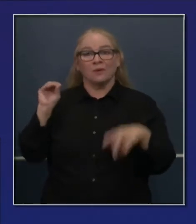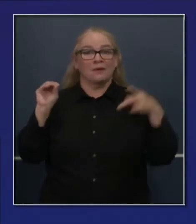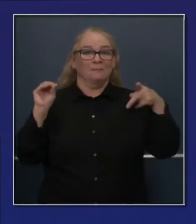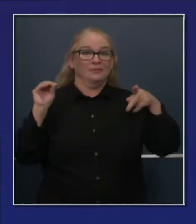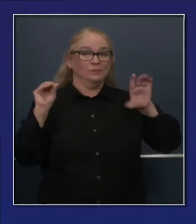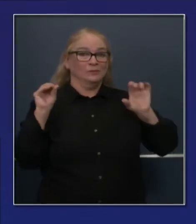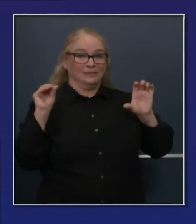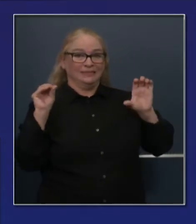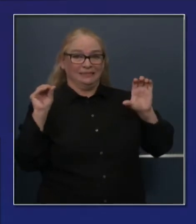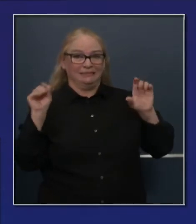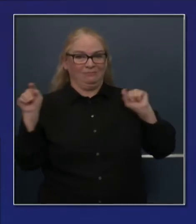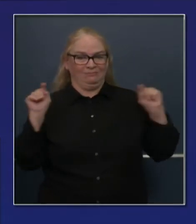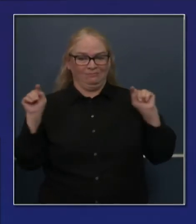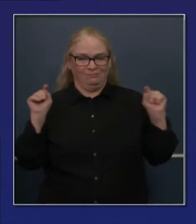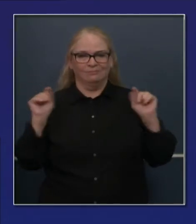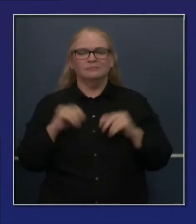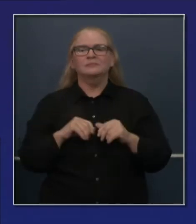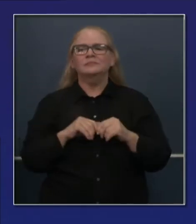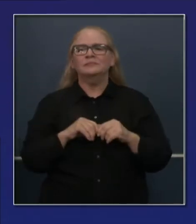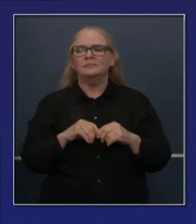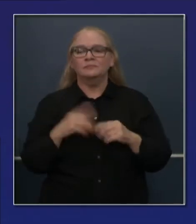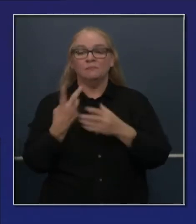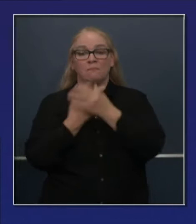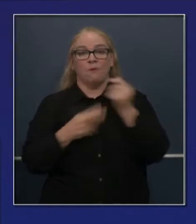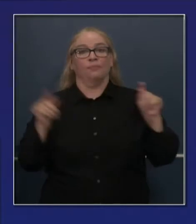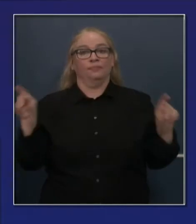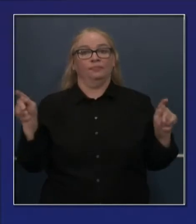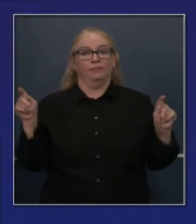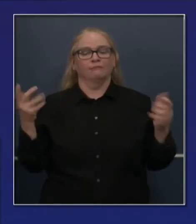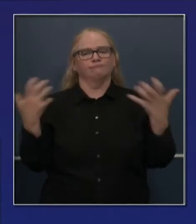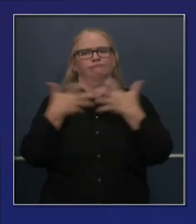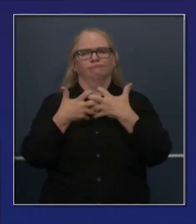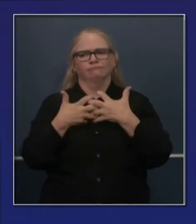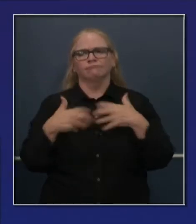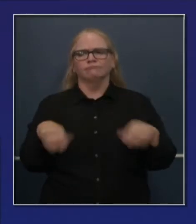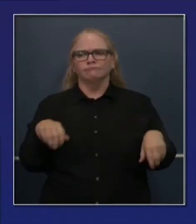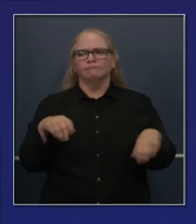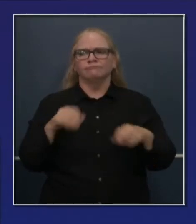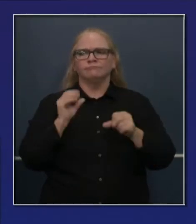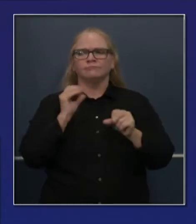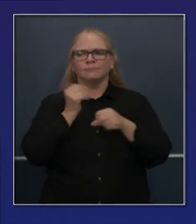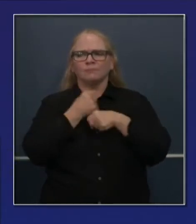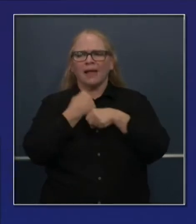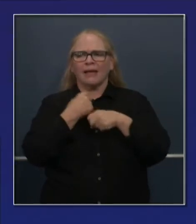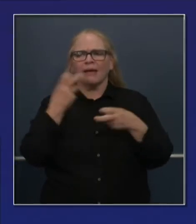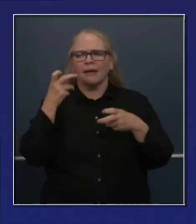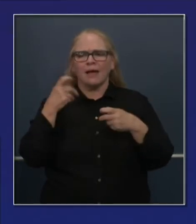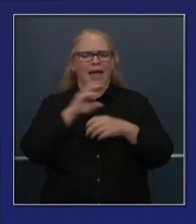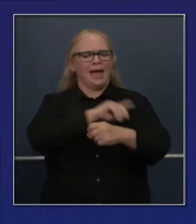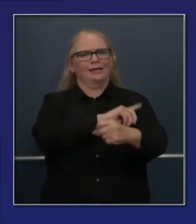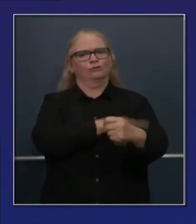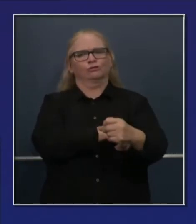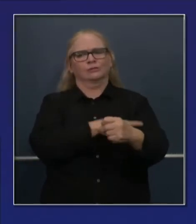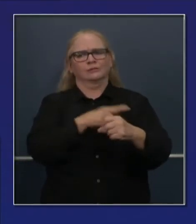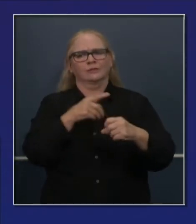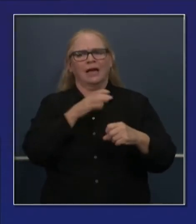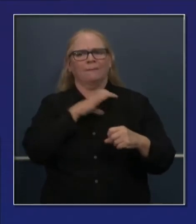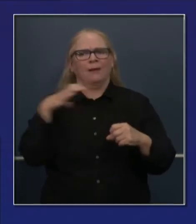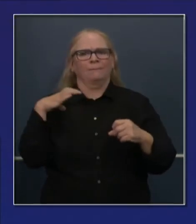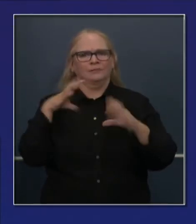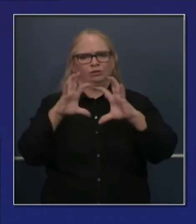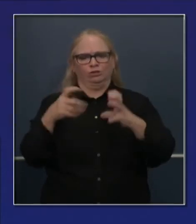Commission. Energy Commission, just to put it in language most of you can understand, does the forecasting in terms of our energy